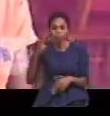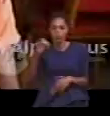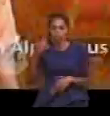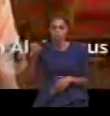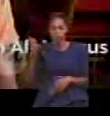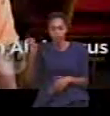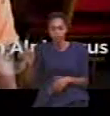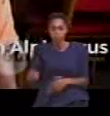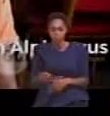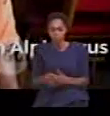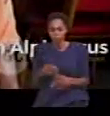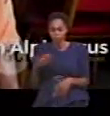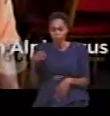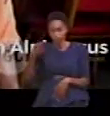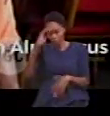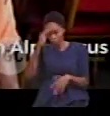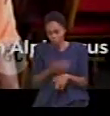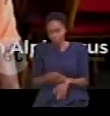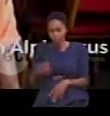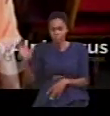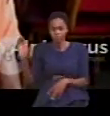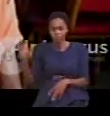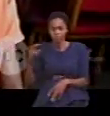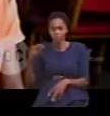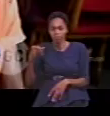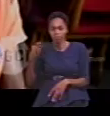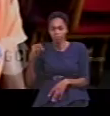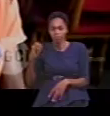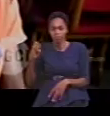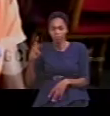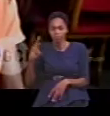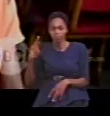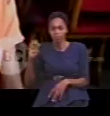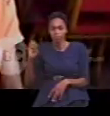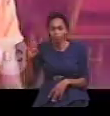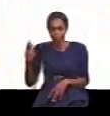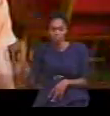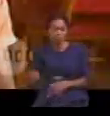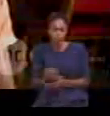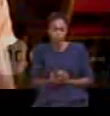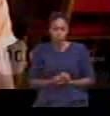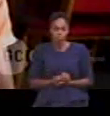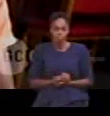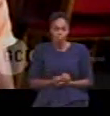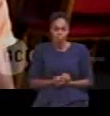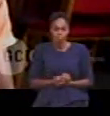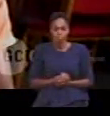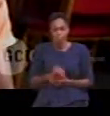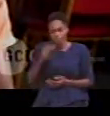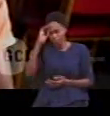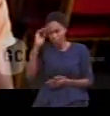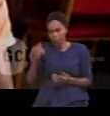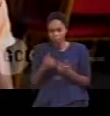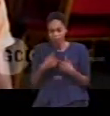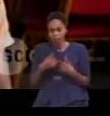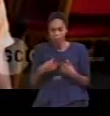my son. This boy has grown a lot since the birth. He have this challenge of